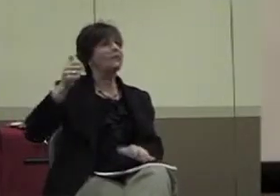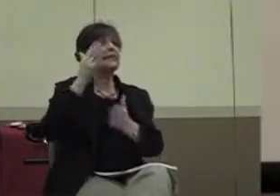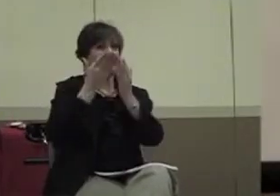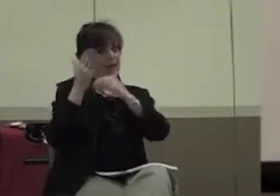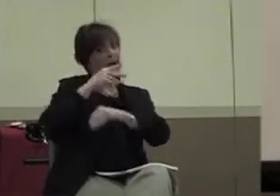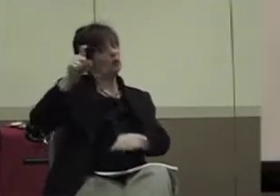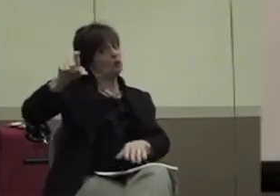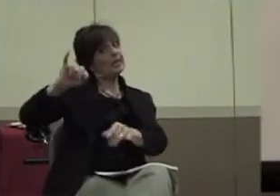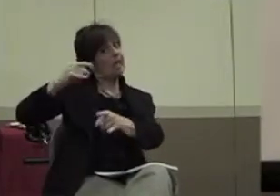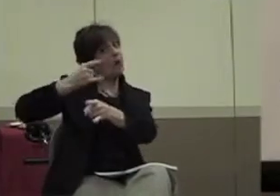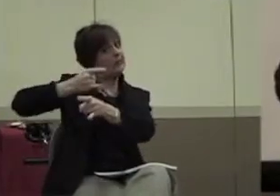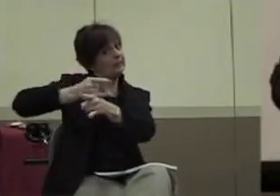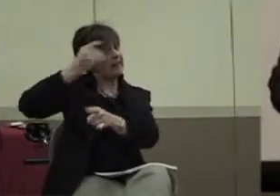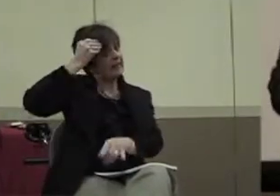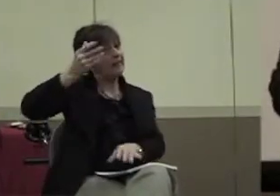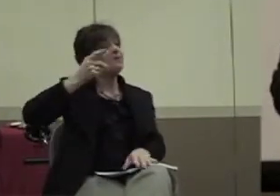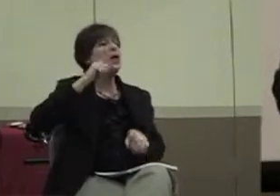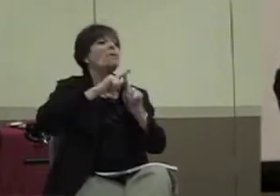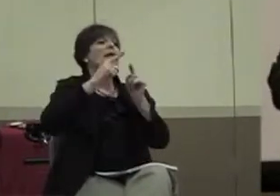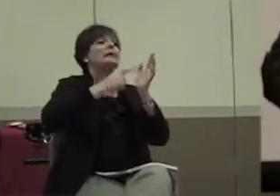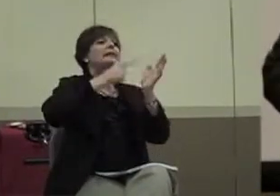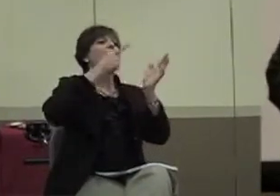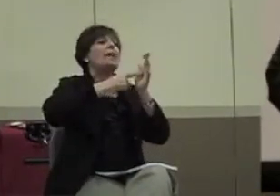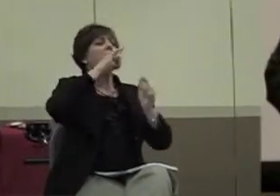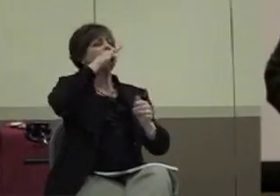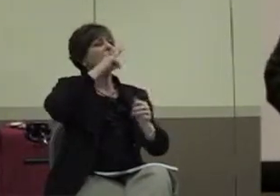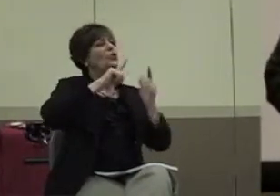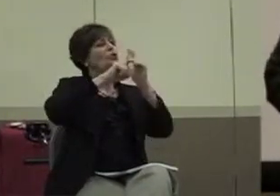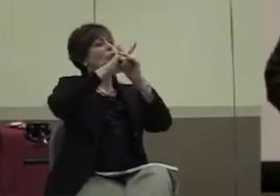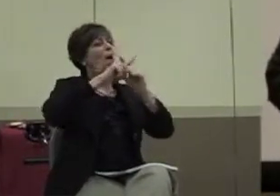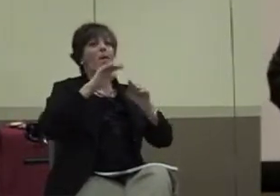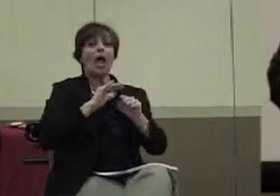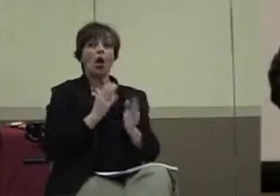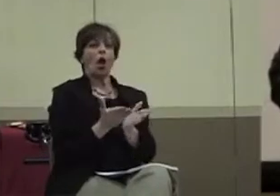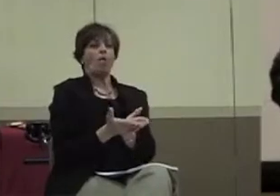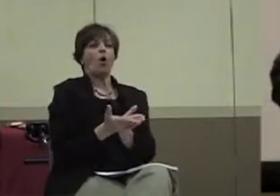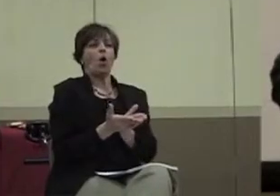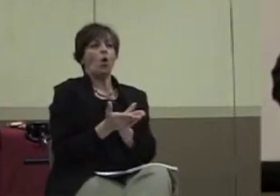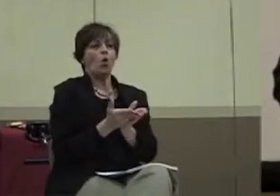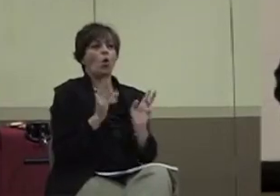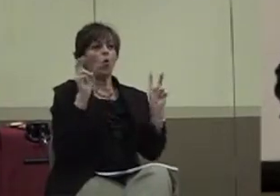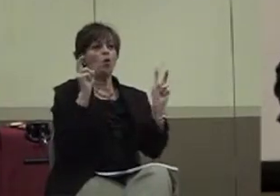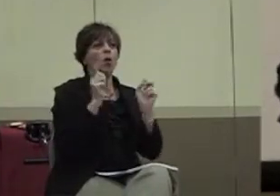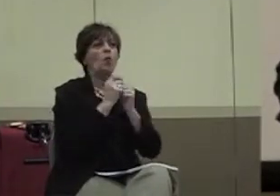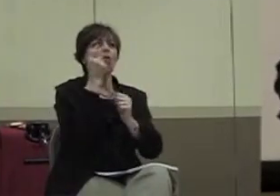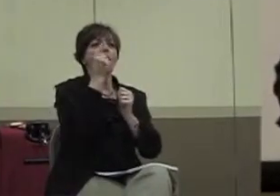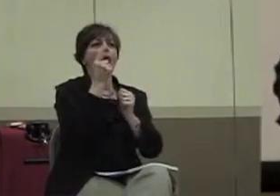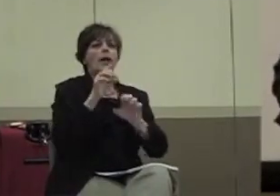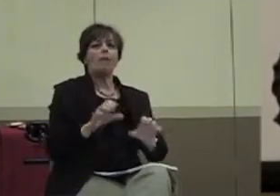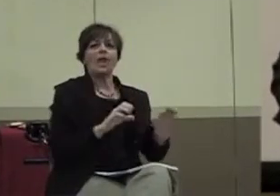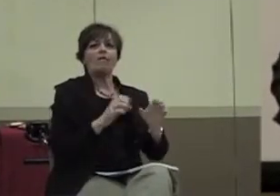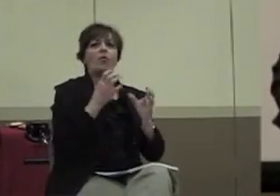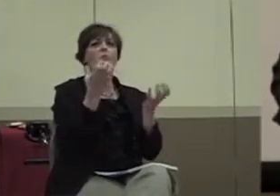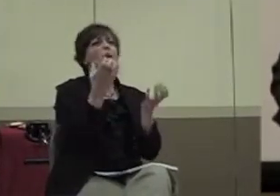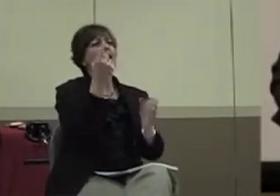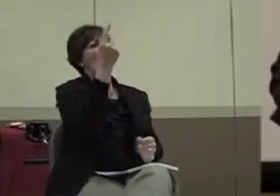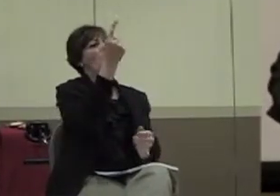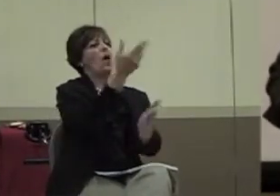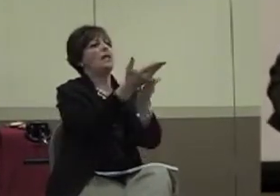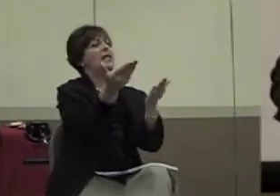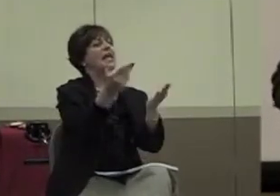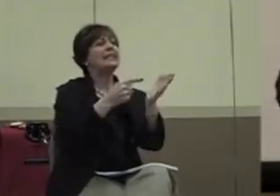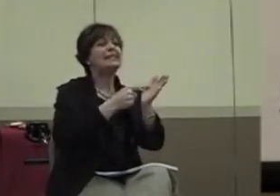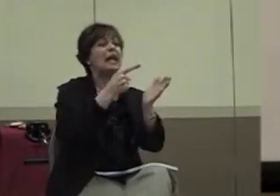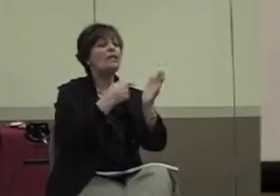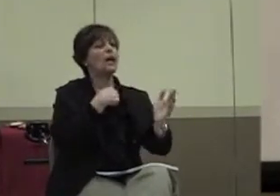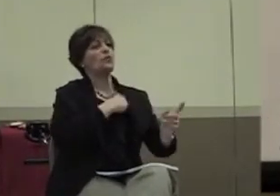it. But sometimes kids show up at our boat with one behavior, wanting one thing. And sometimes, folks,